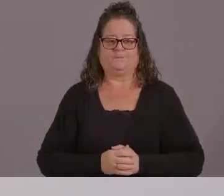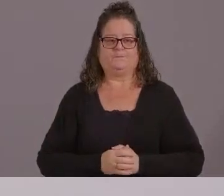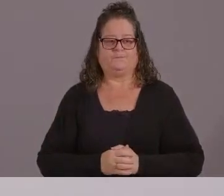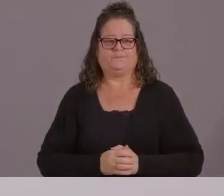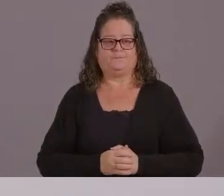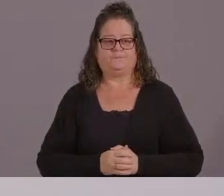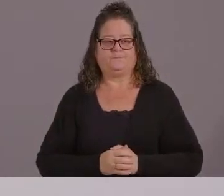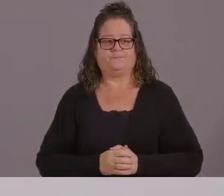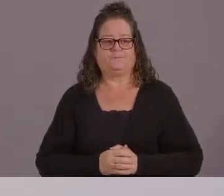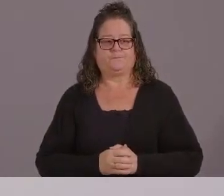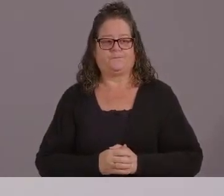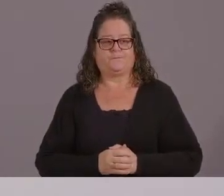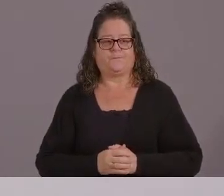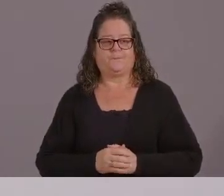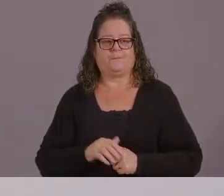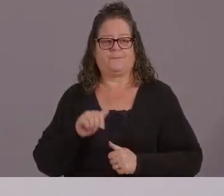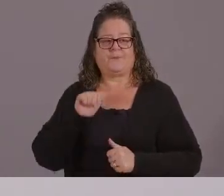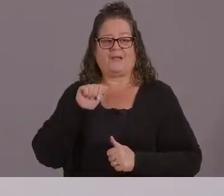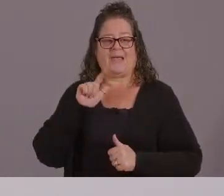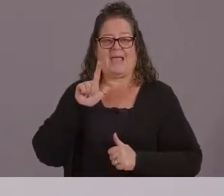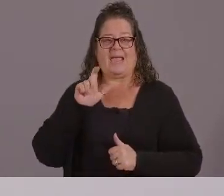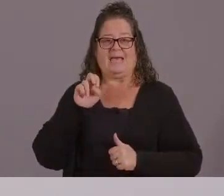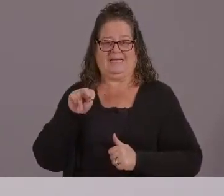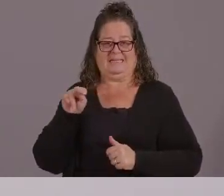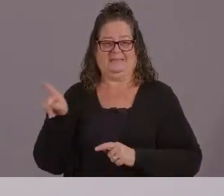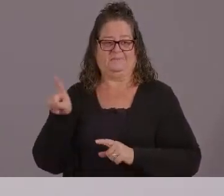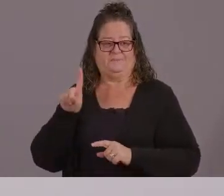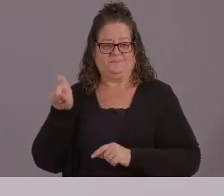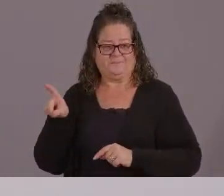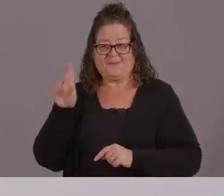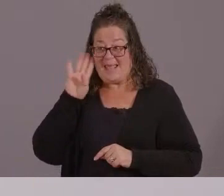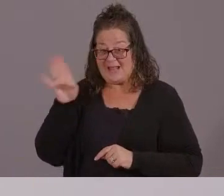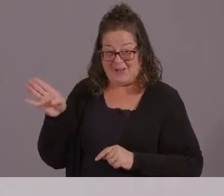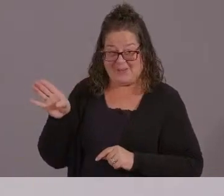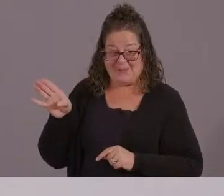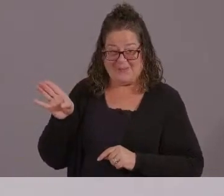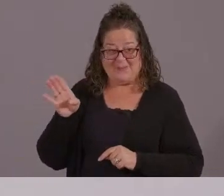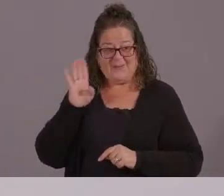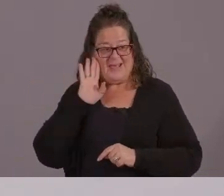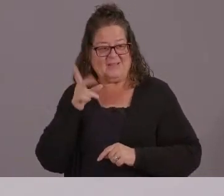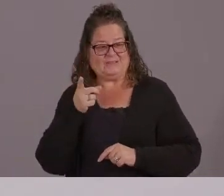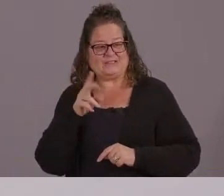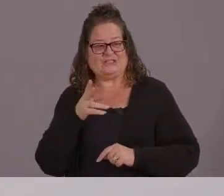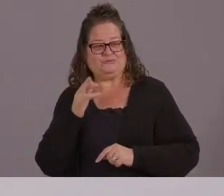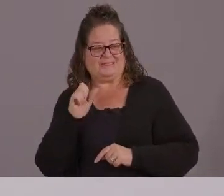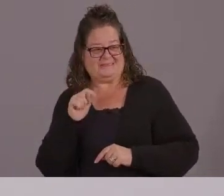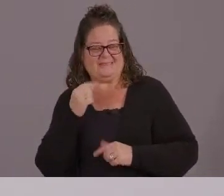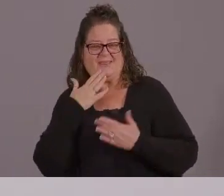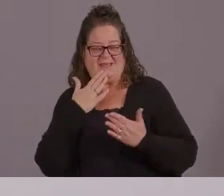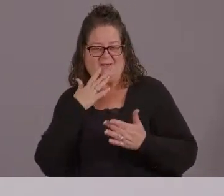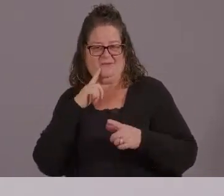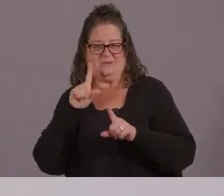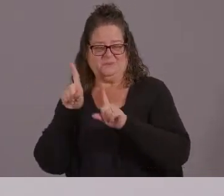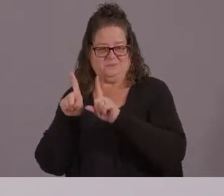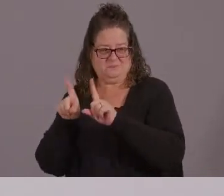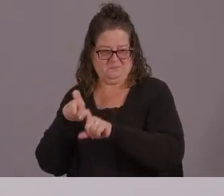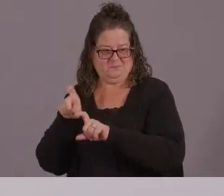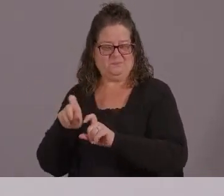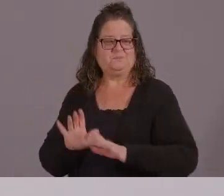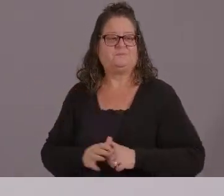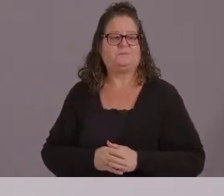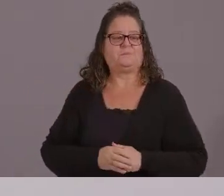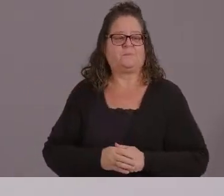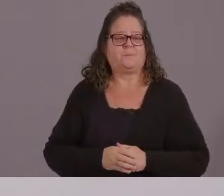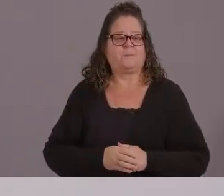Allison Steinbach. Hi, Allison. Hi, Dr. Christ. Thank you so much for doing this again. So I just wanted to follow up